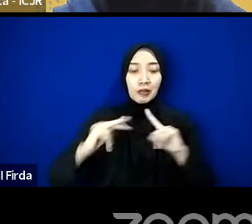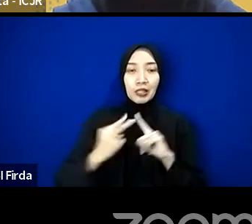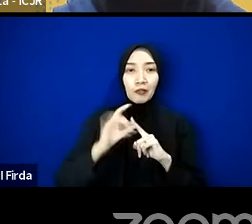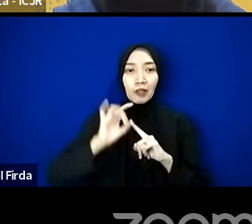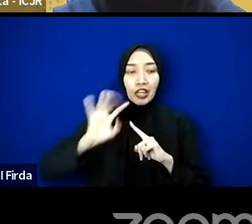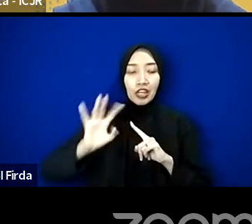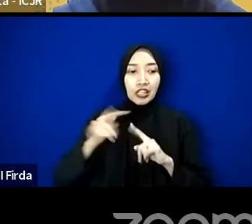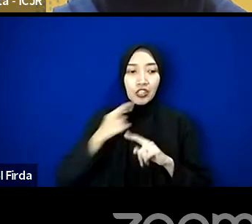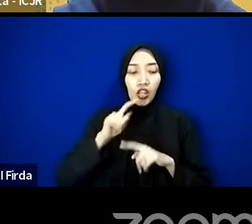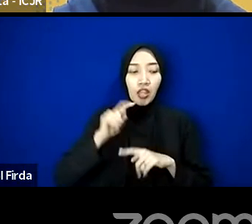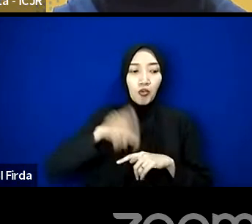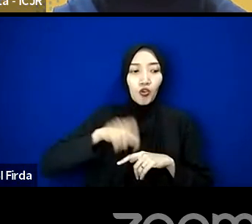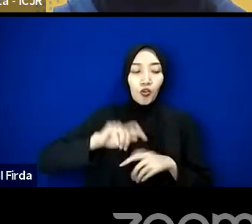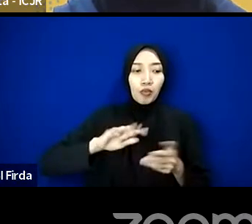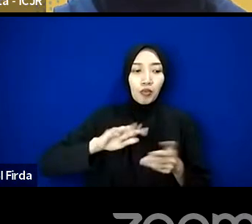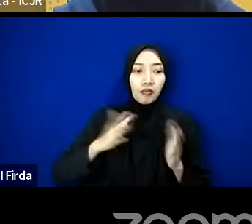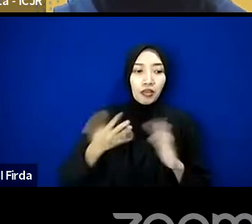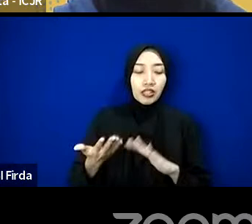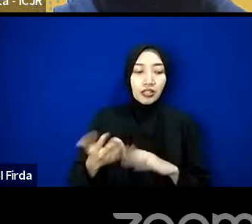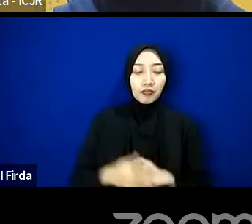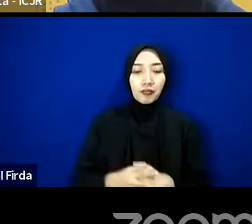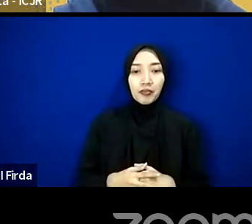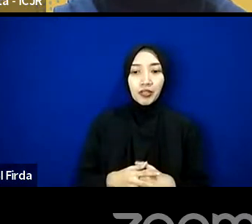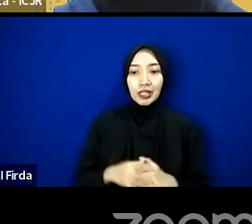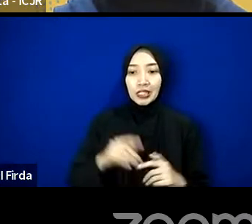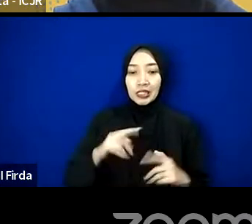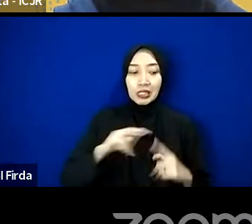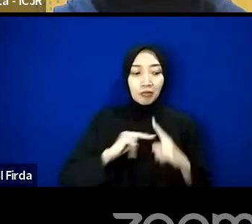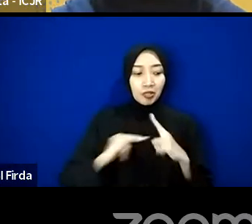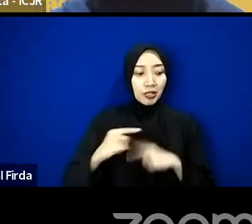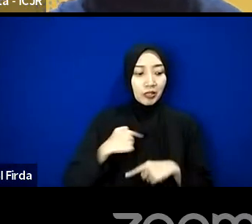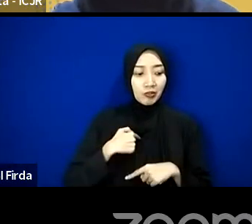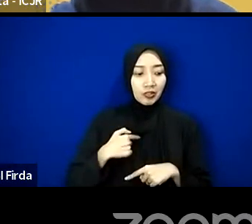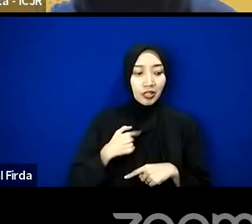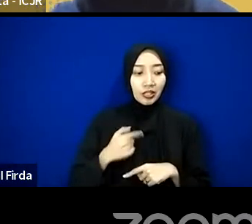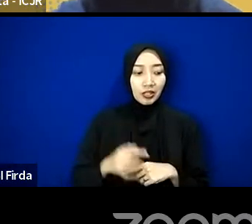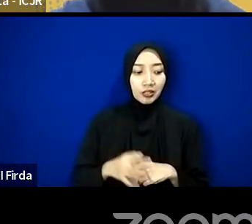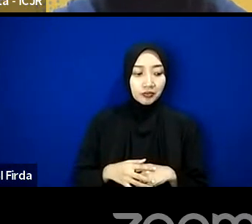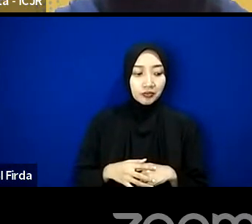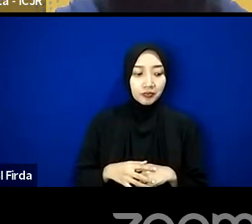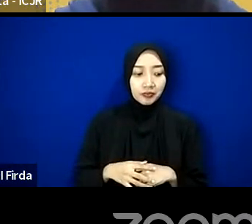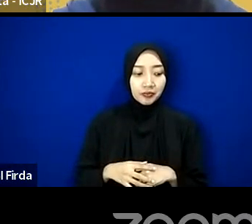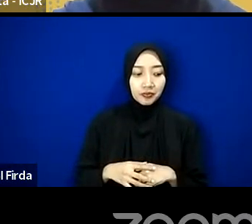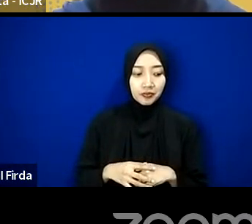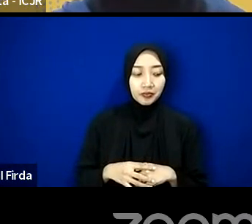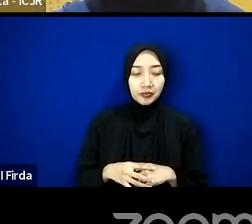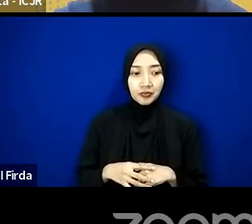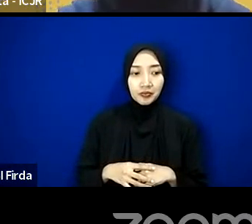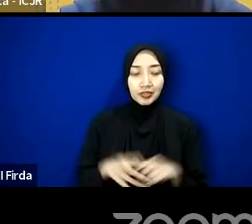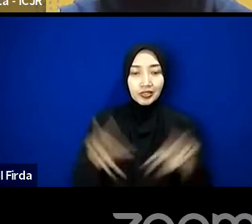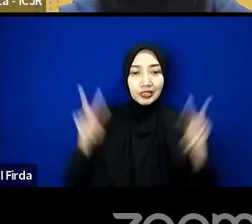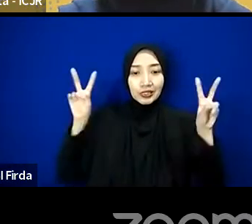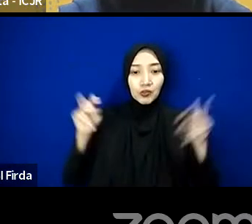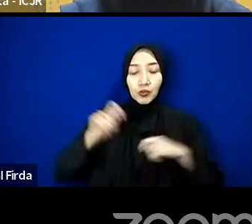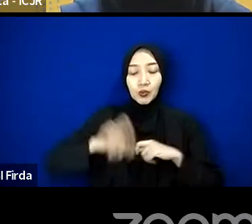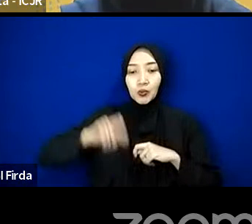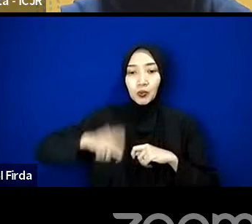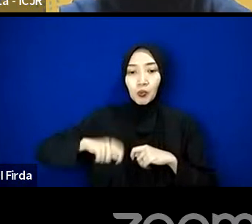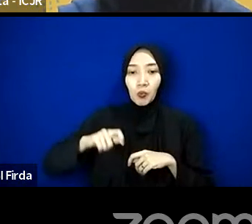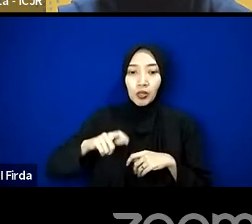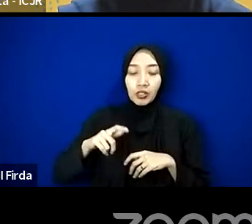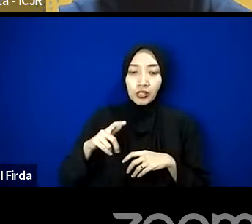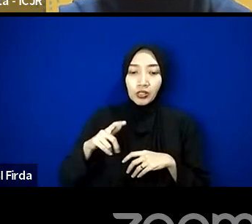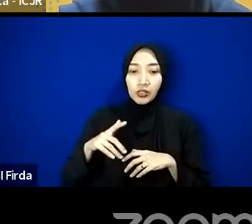this is part of, we have in a political term, there is one term that we call like a